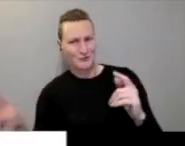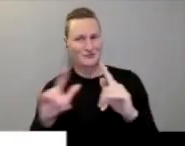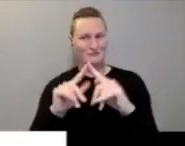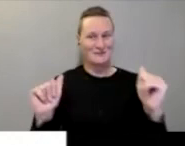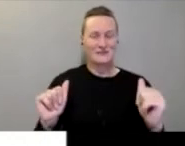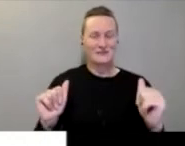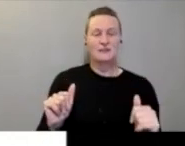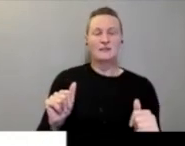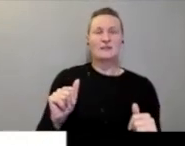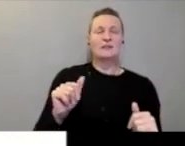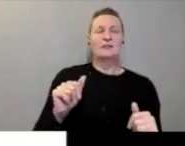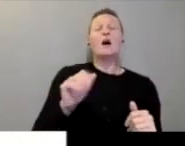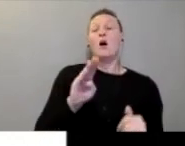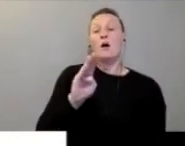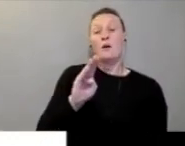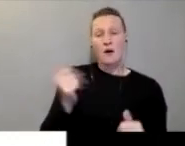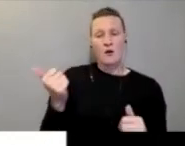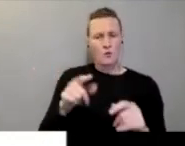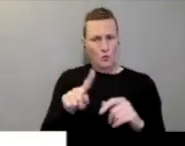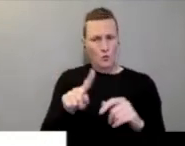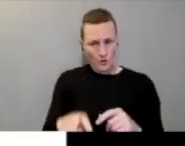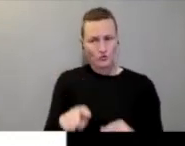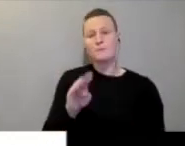billboards eligible as sites?